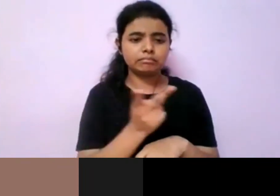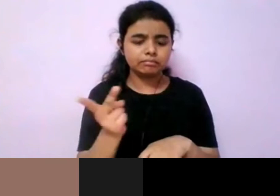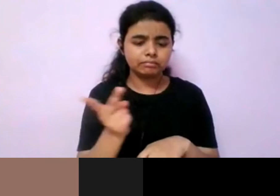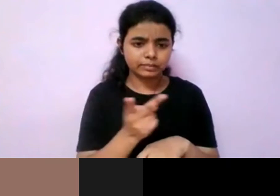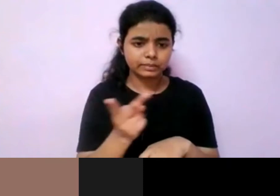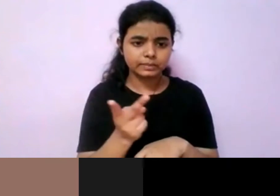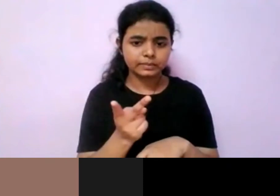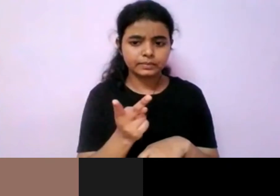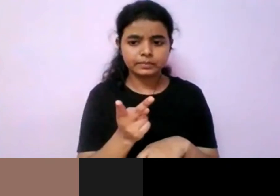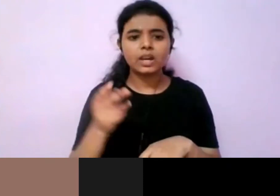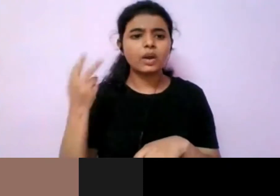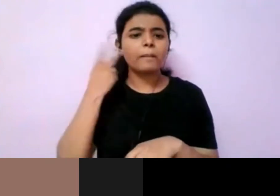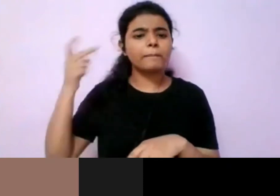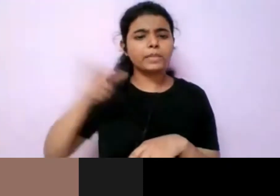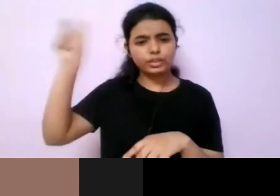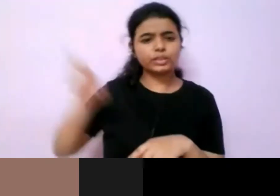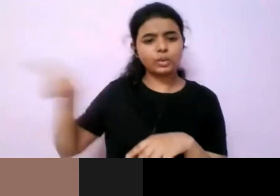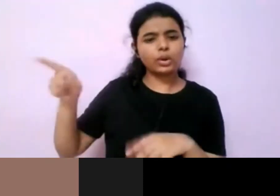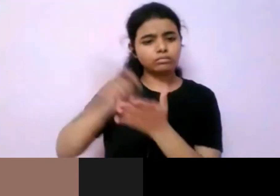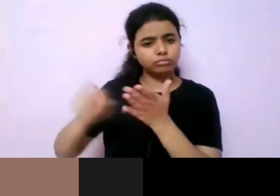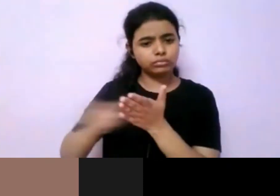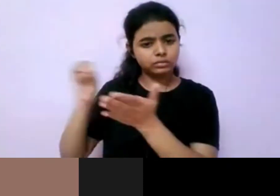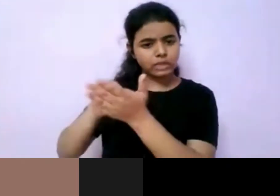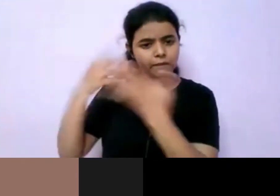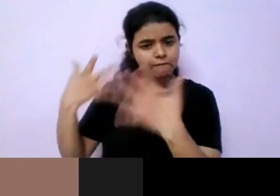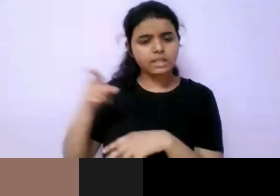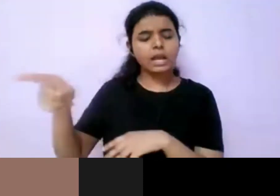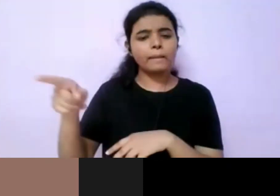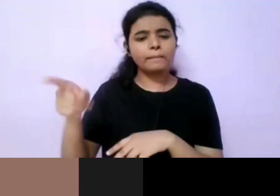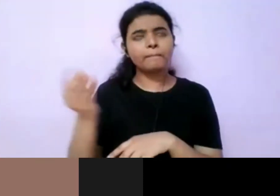by Luckman and Berger. And in some ways,